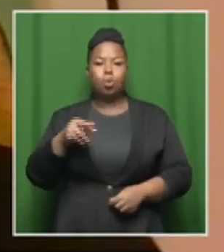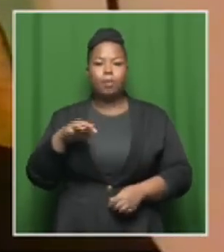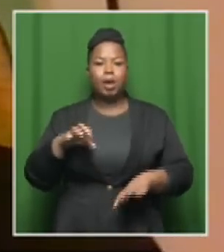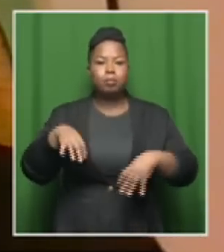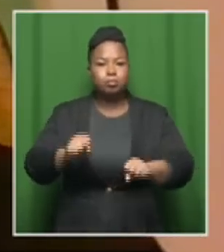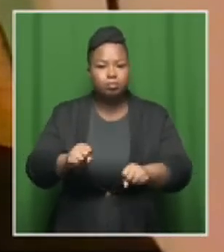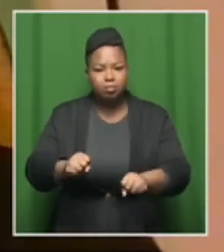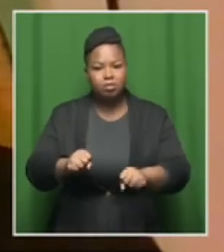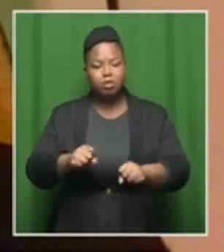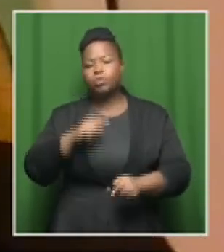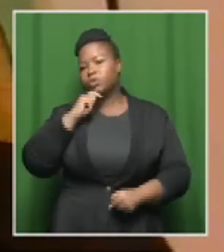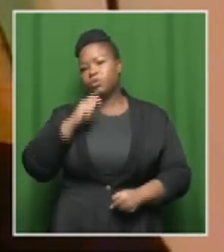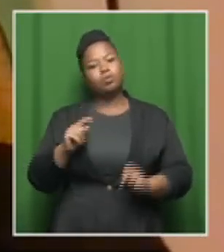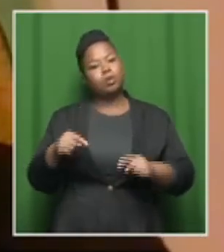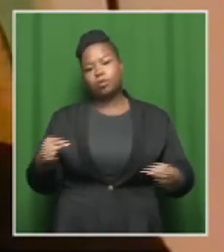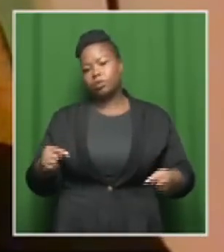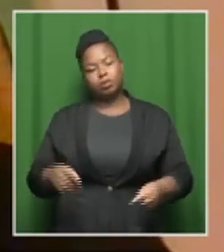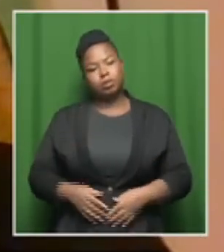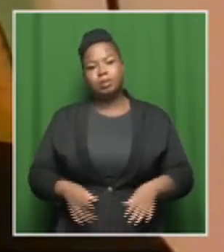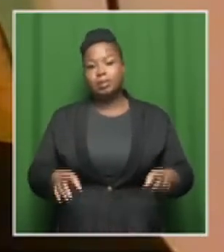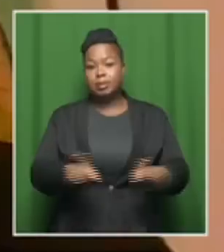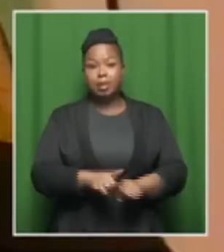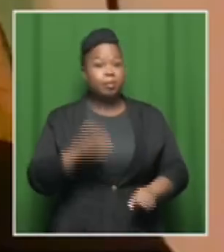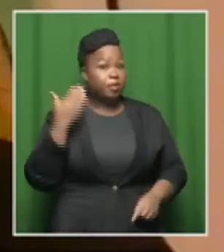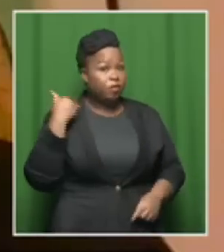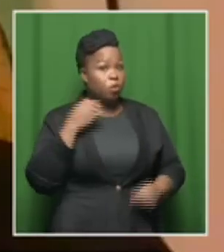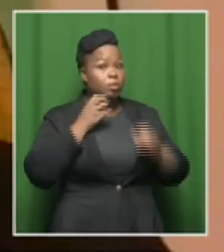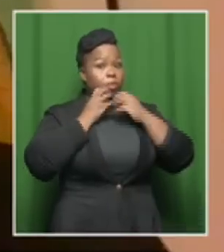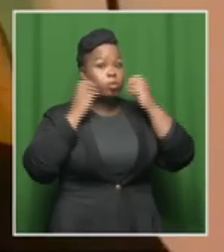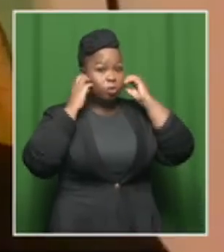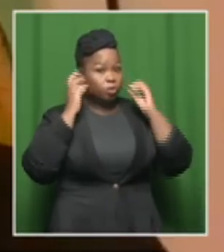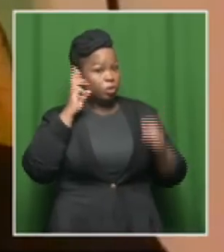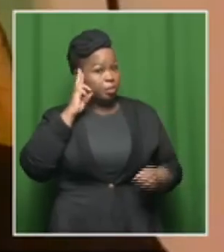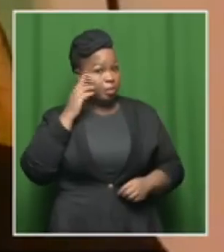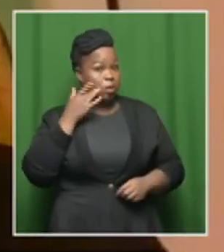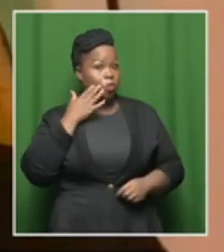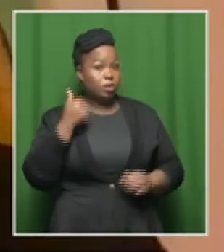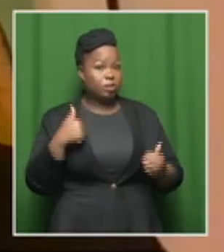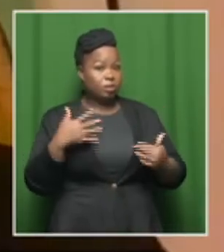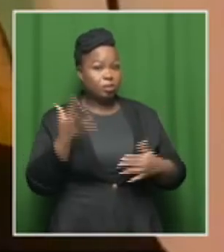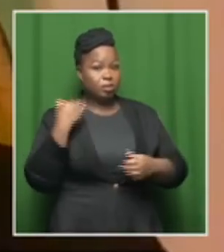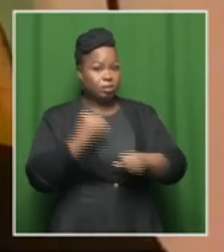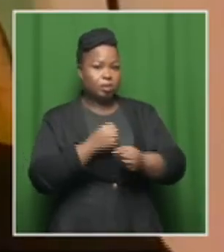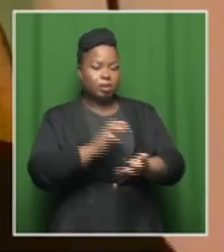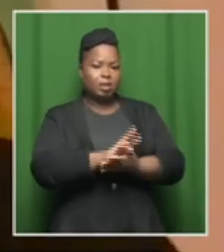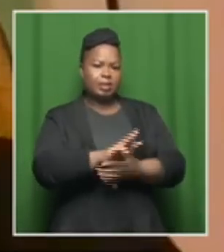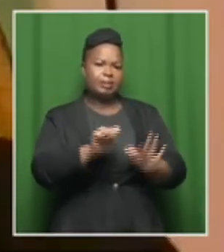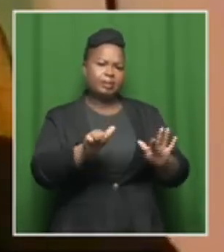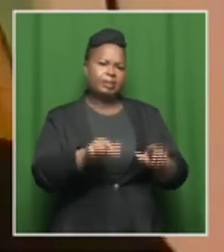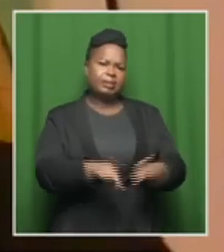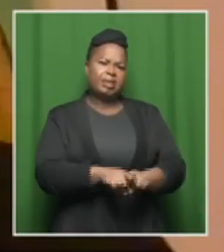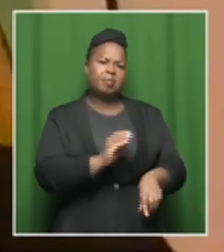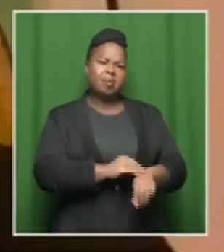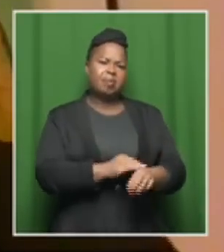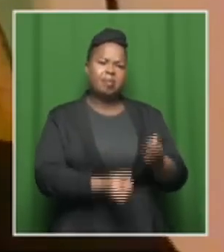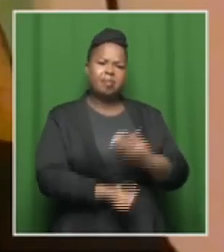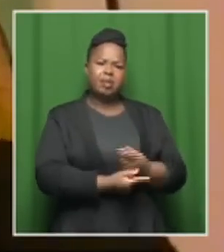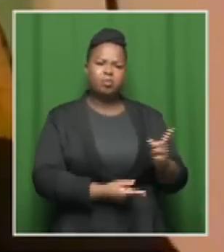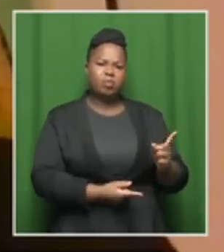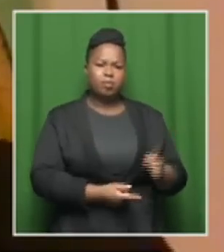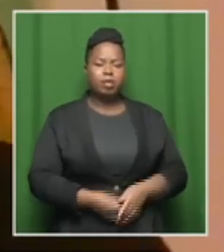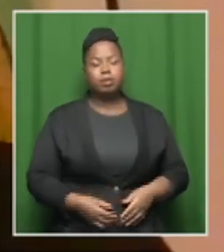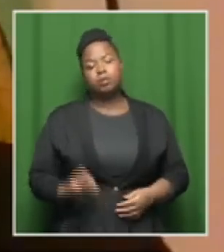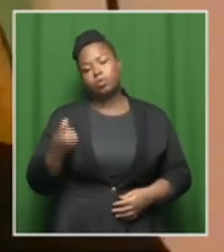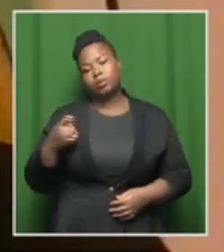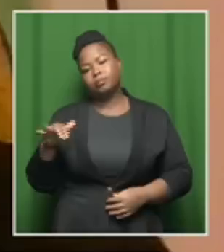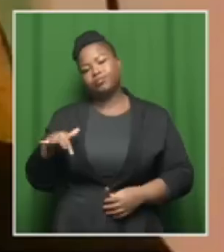actually sustain your troop. Mobutu had the same problem back when the rebels started back in 1996 and all that. So that's one